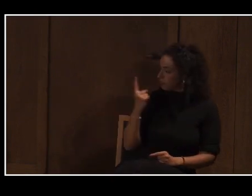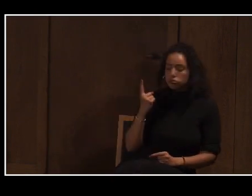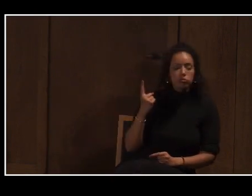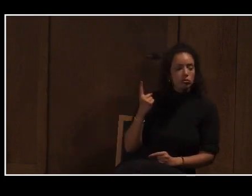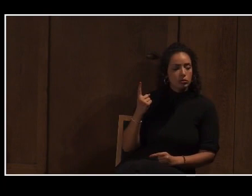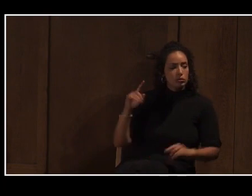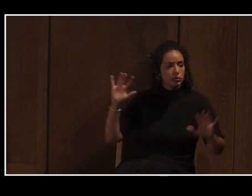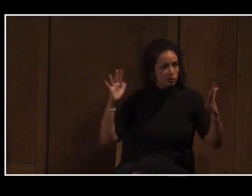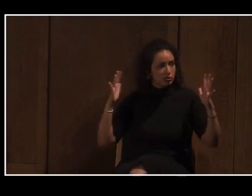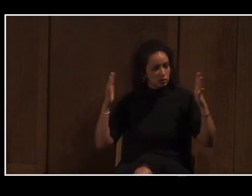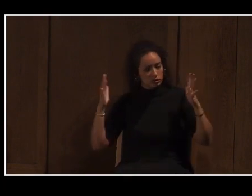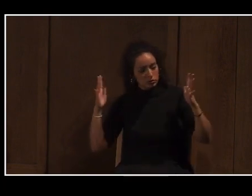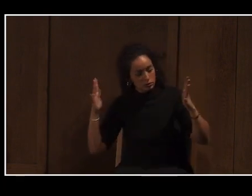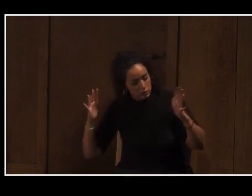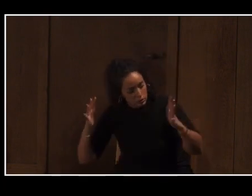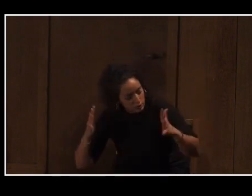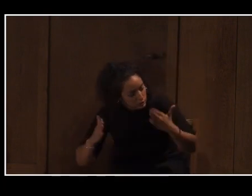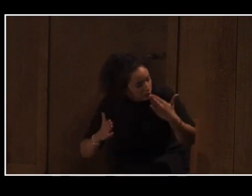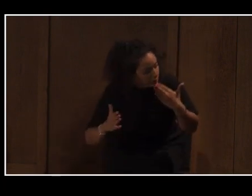Mm-hmm.